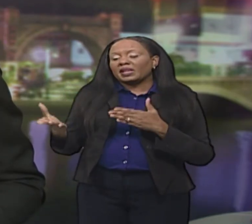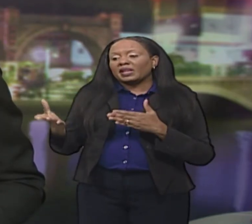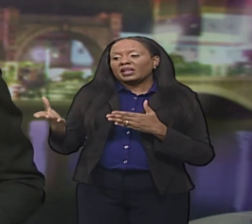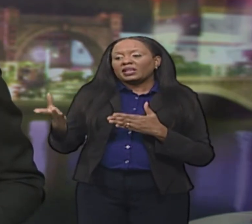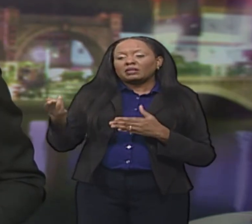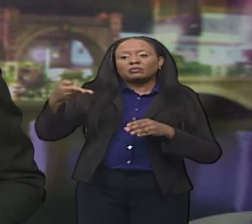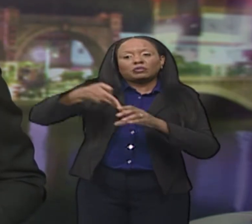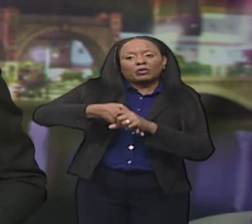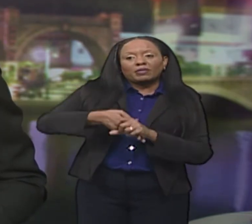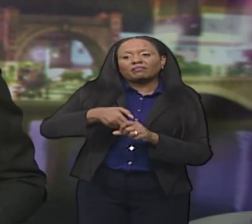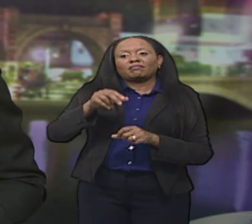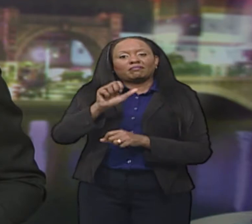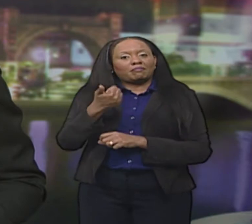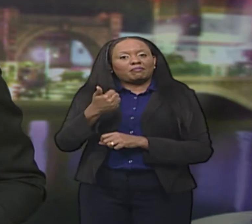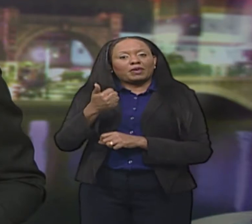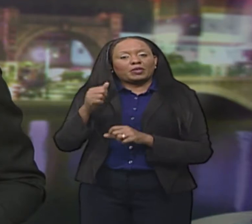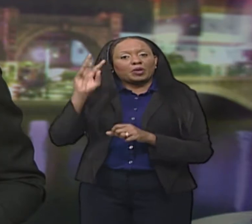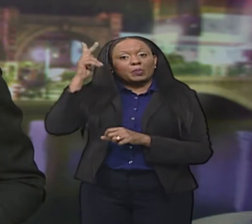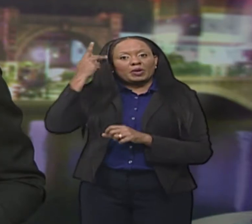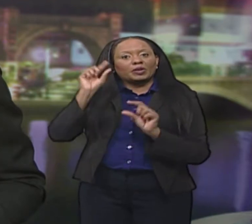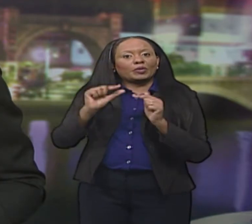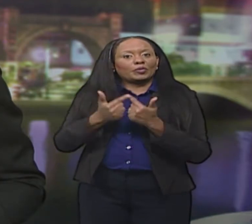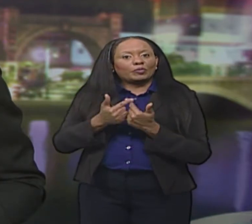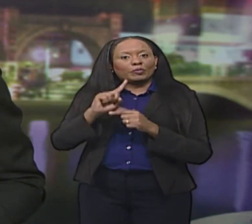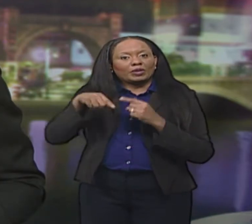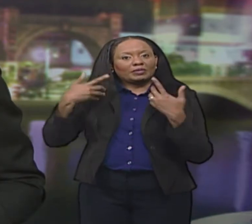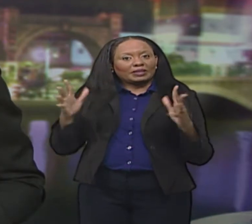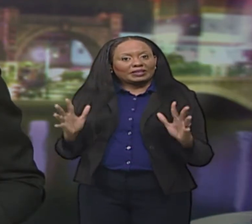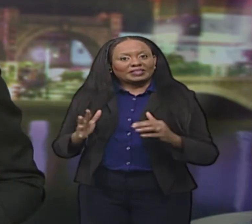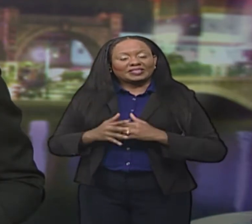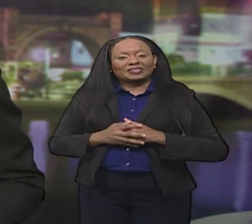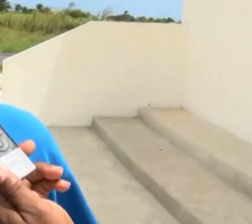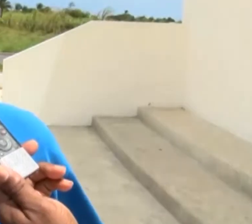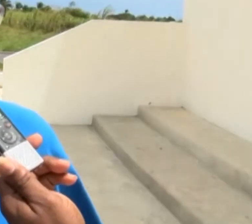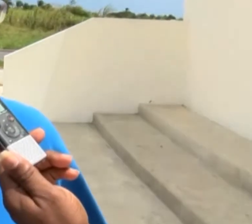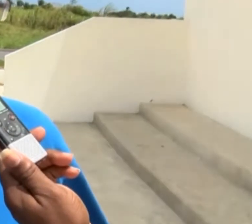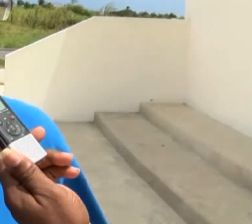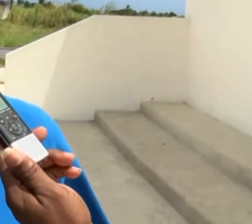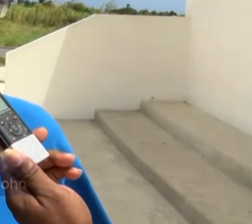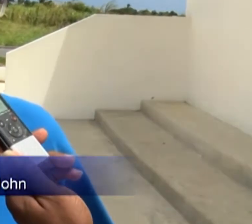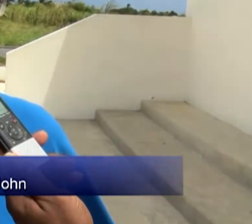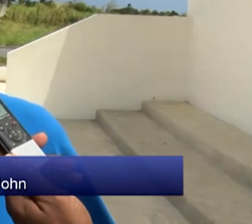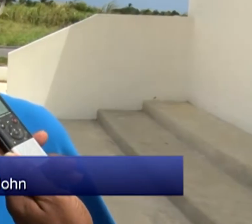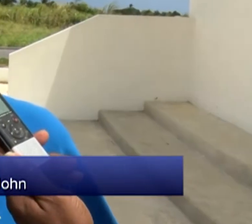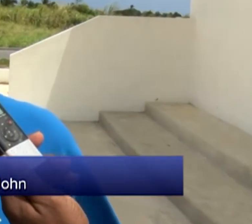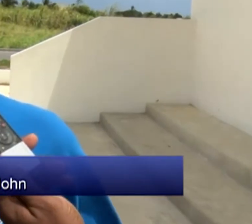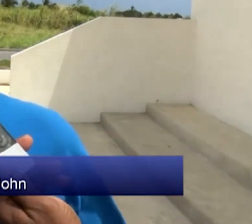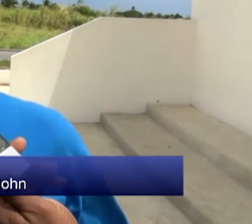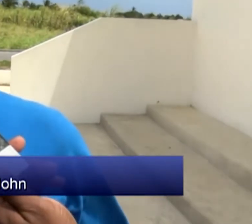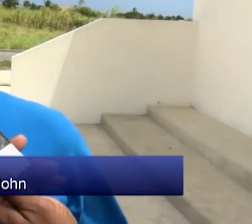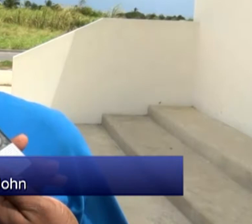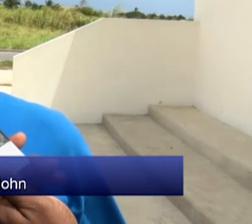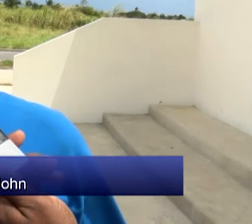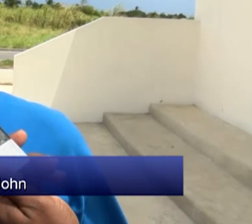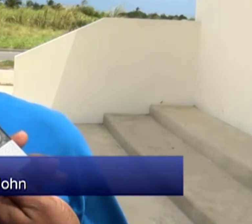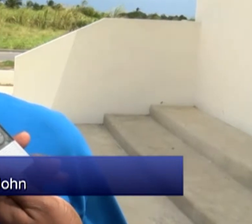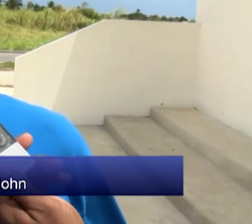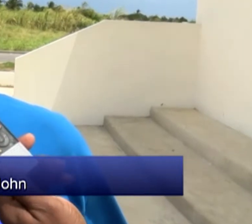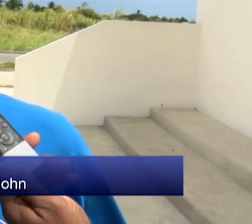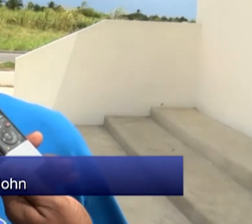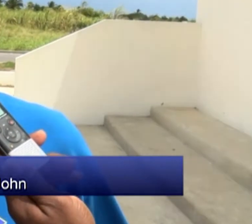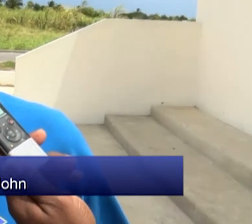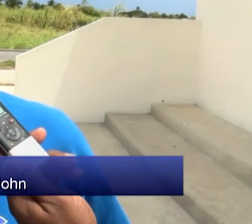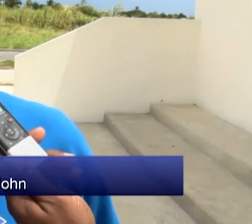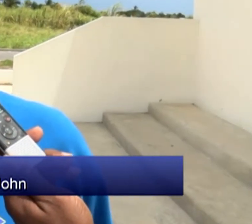the floor when he's elected. And that is of no concern to me right now. I